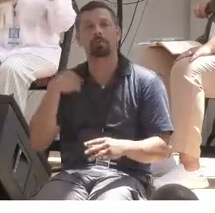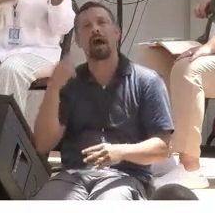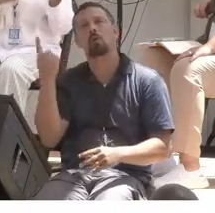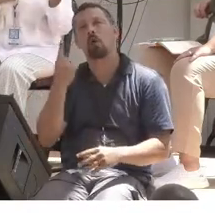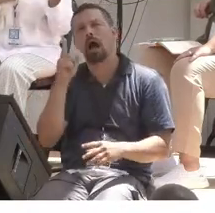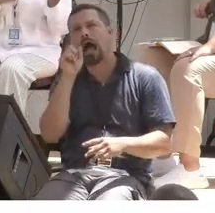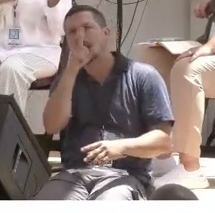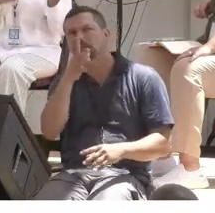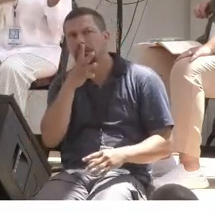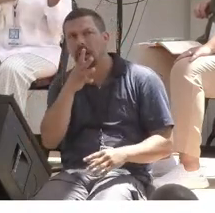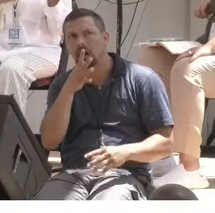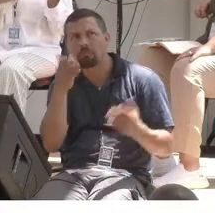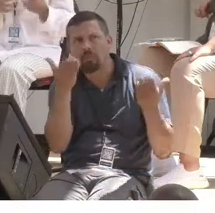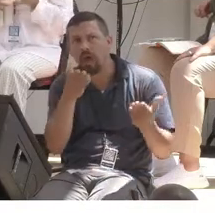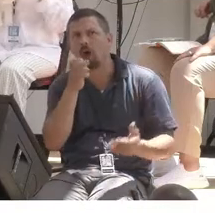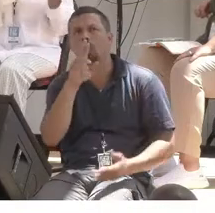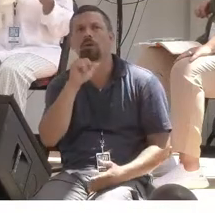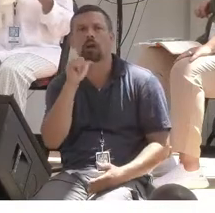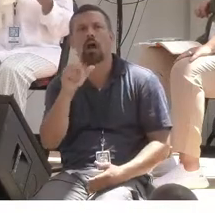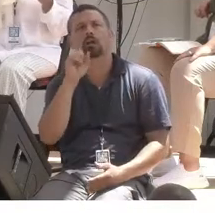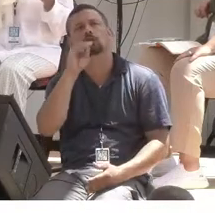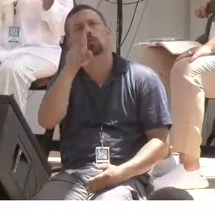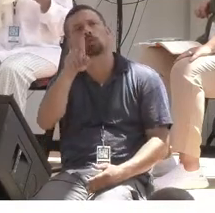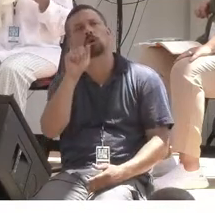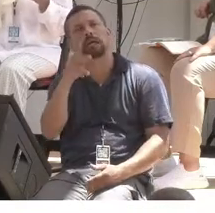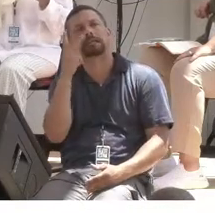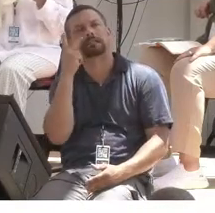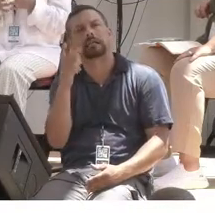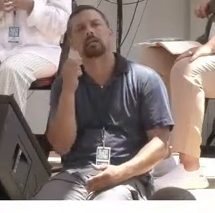if my mom is around or no. So you can see that